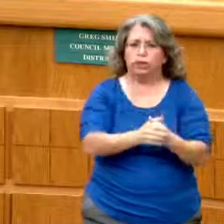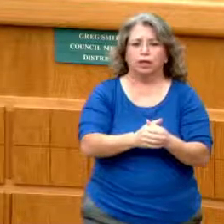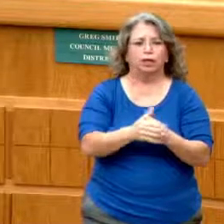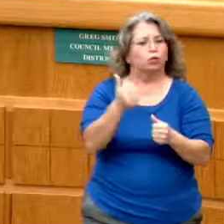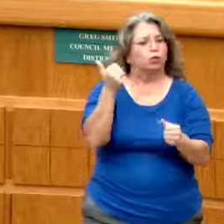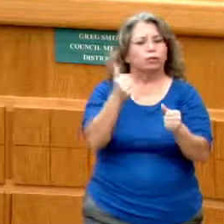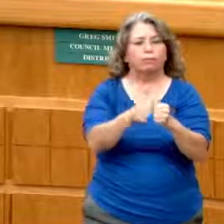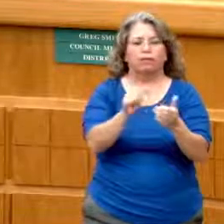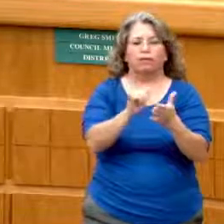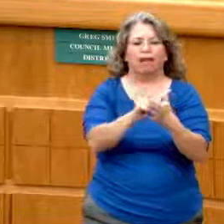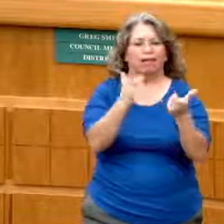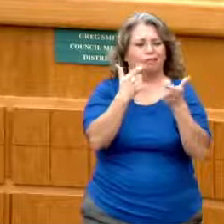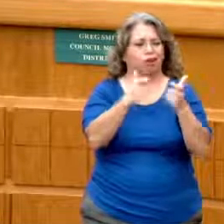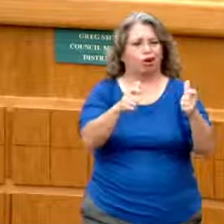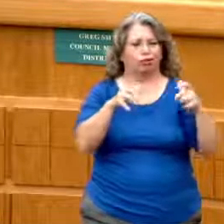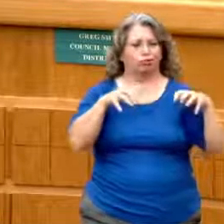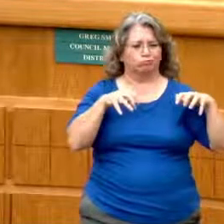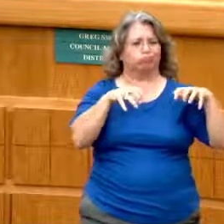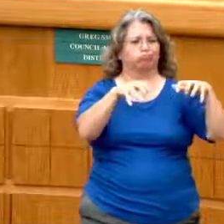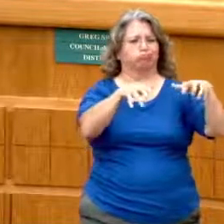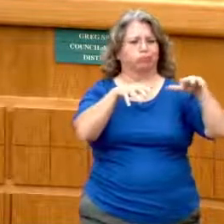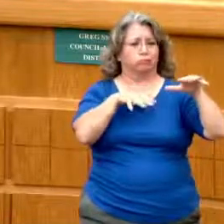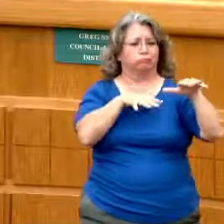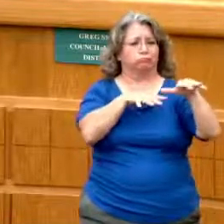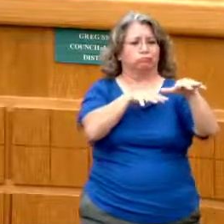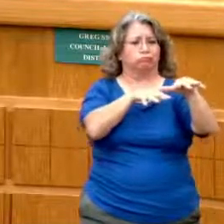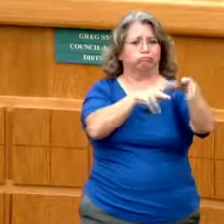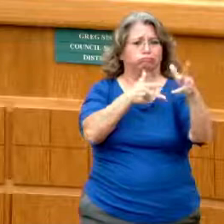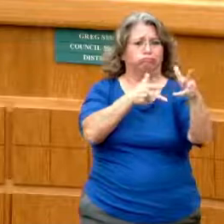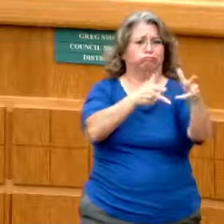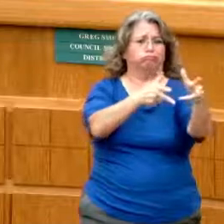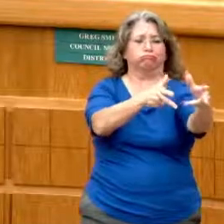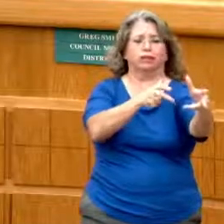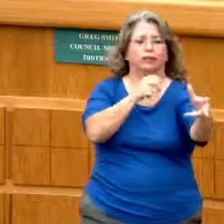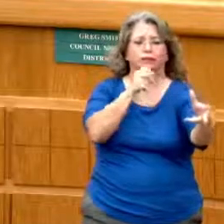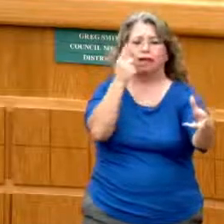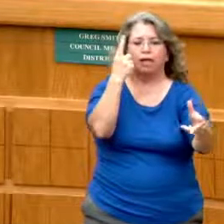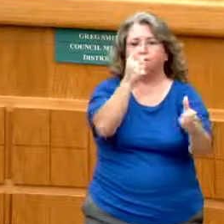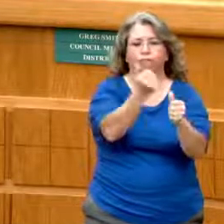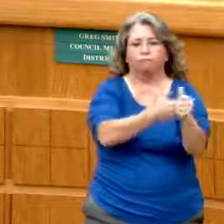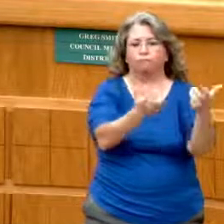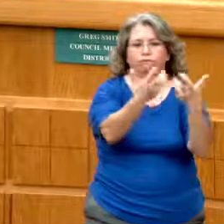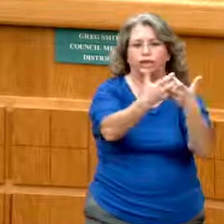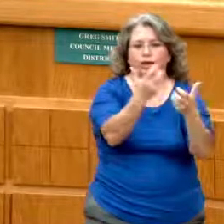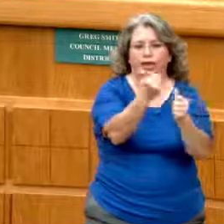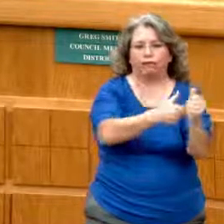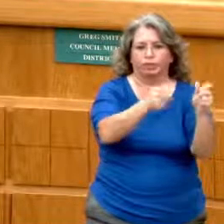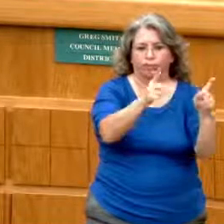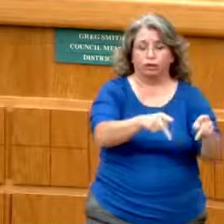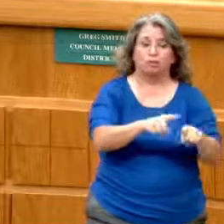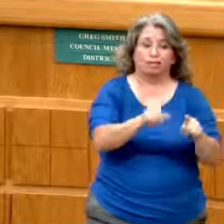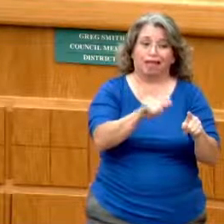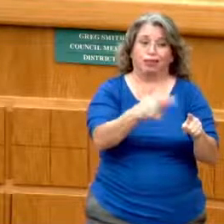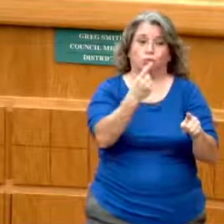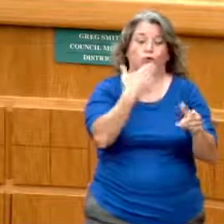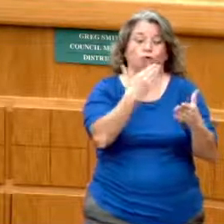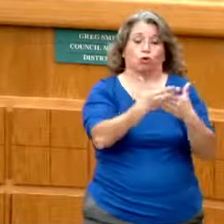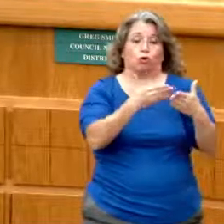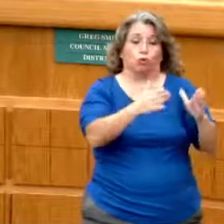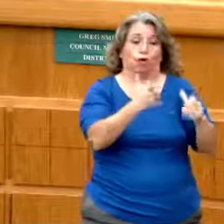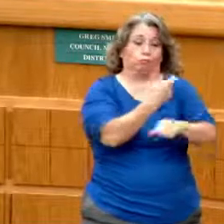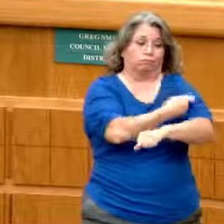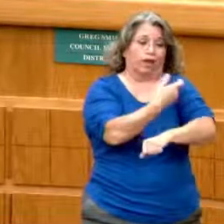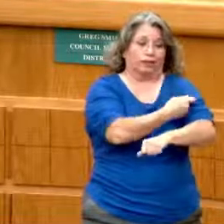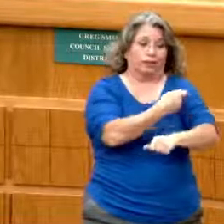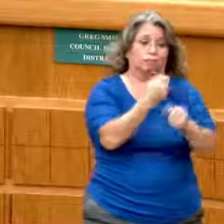for everyone, but they are one way of getting large groups of people vaccinated more quickly. Other vaccine